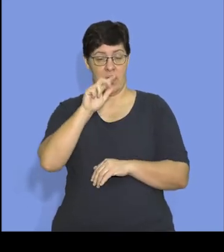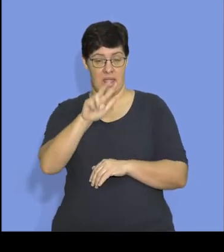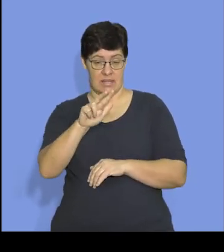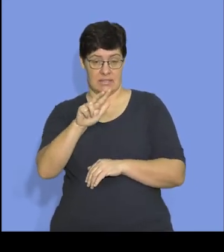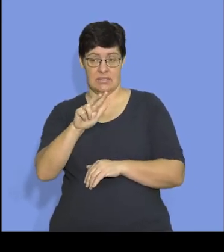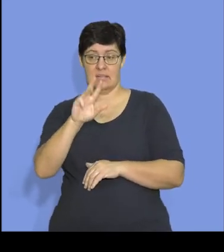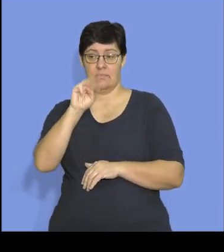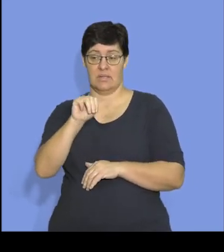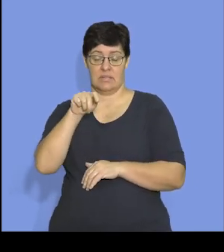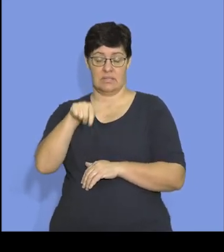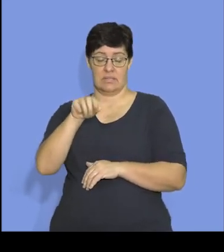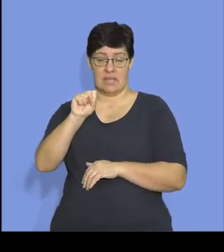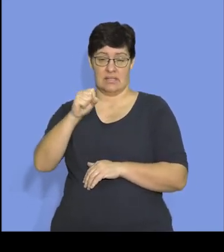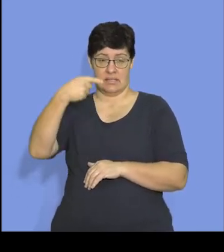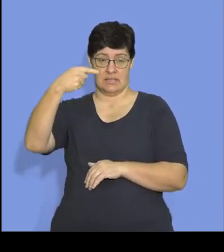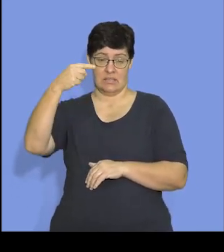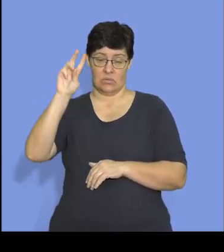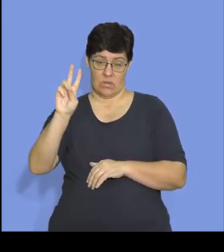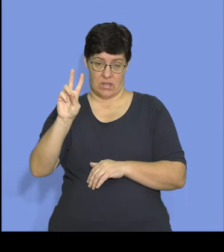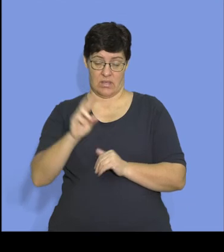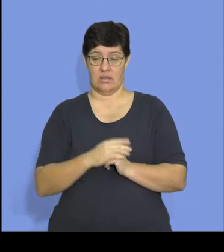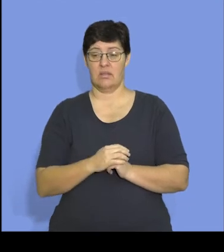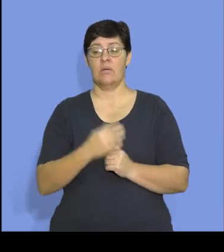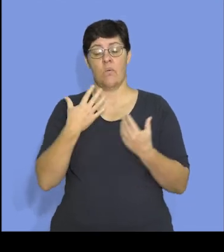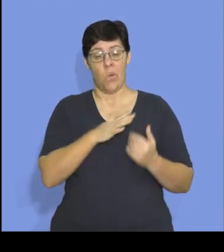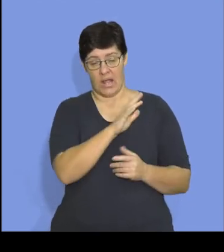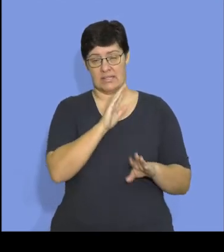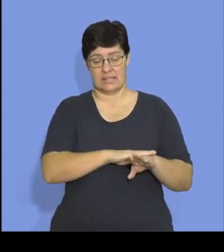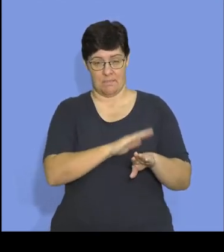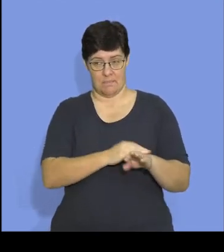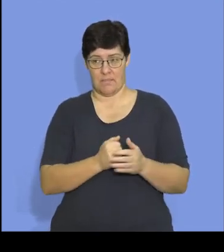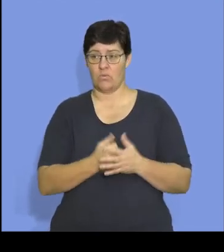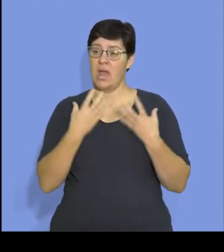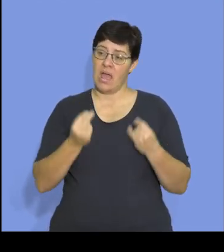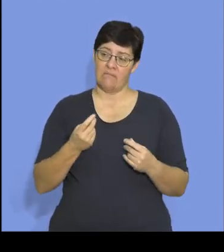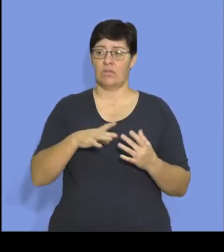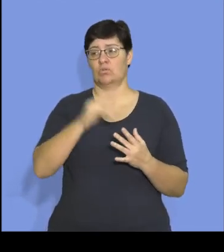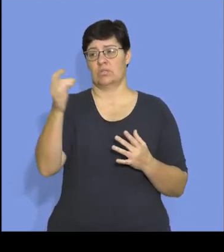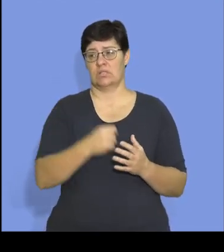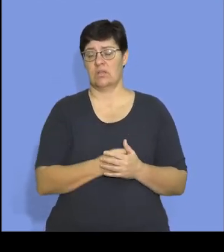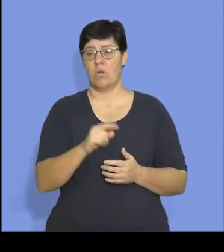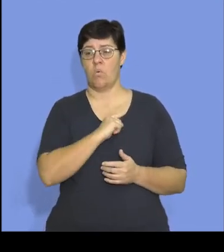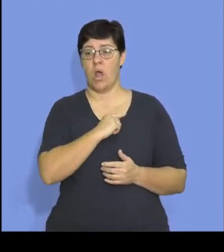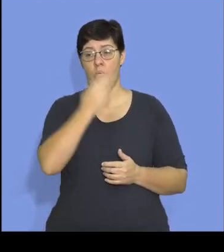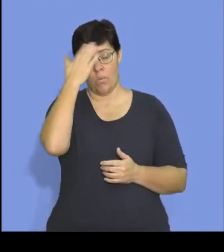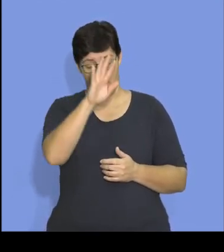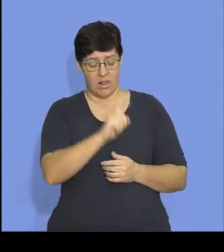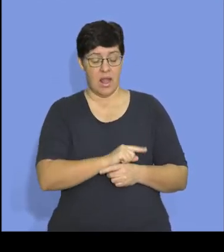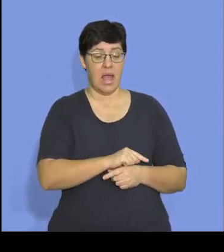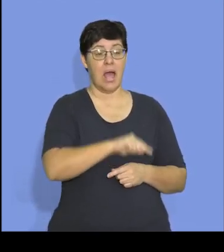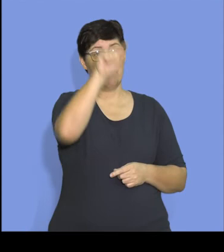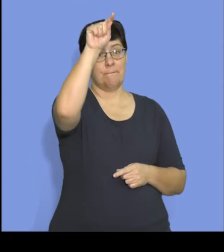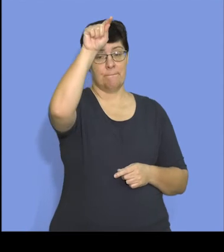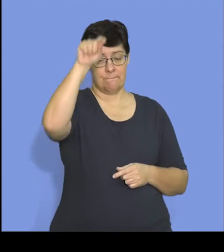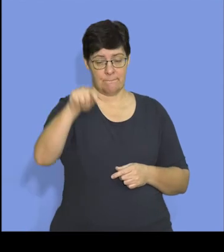squared, and we want a time. Here we now have a choice because we know the ball's going to go up, it's going to stop, and it's